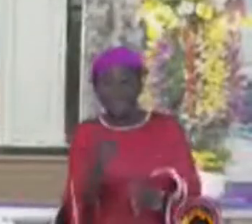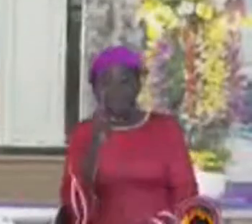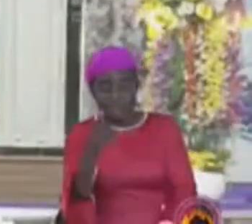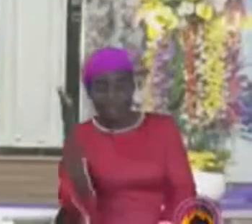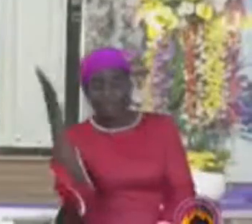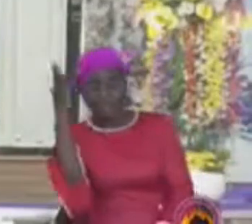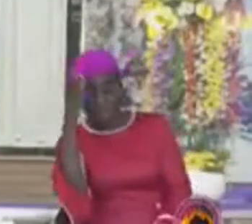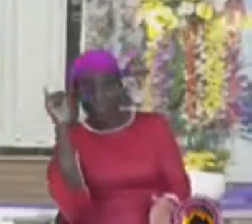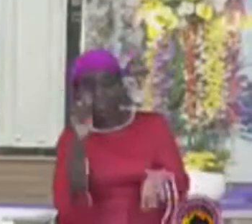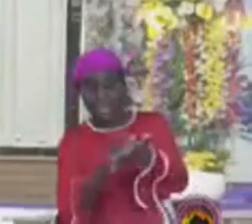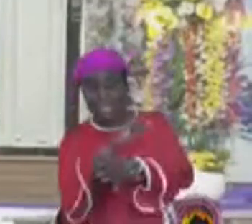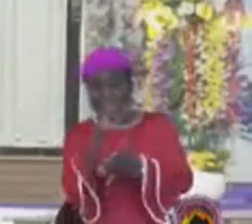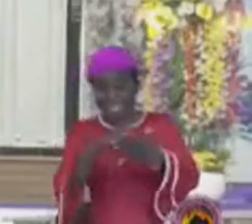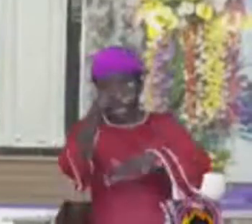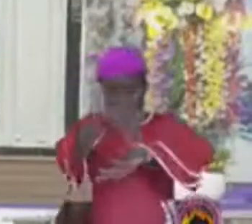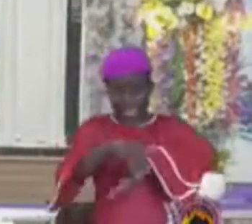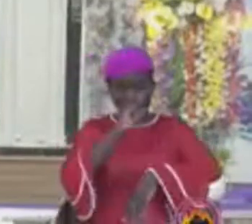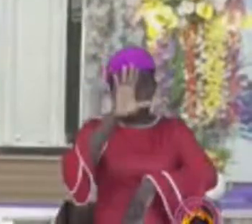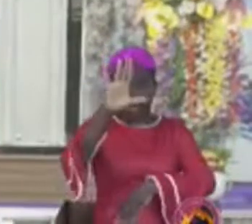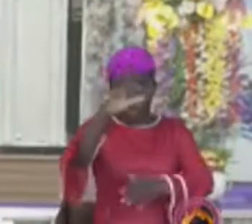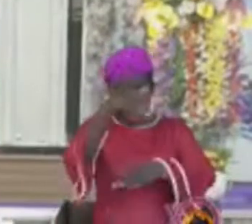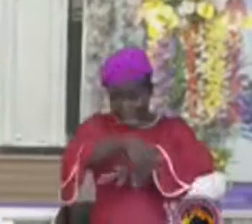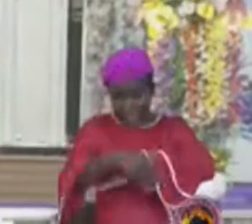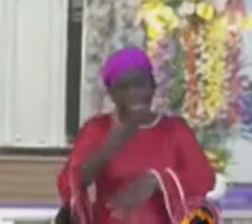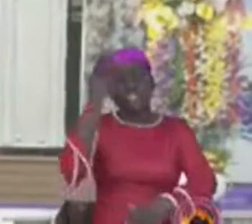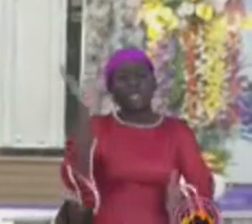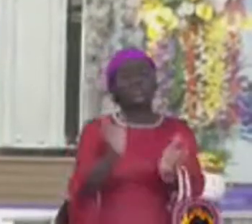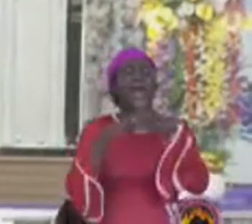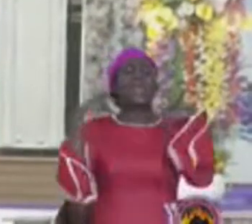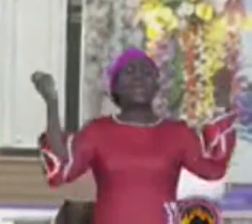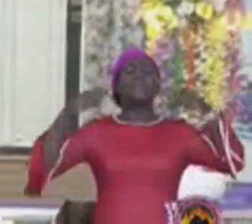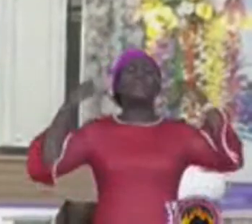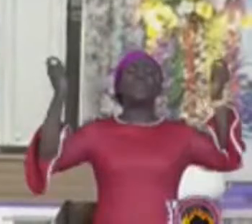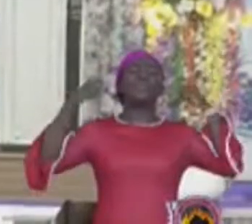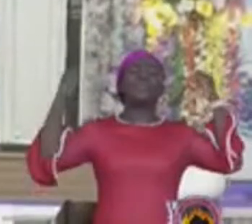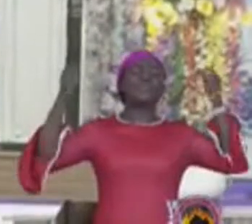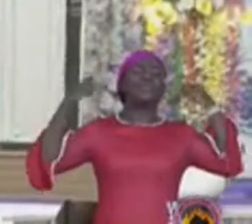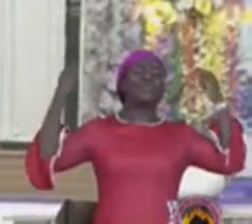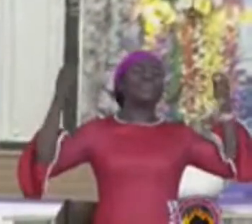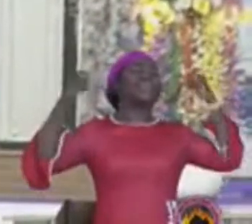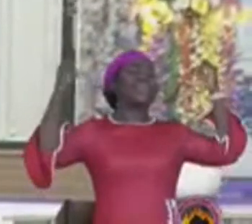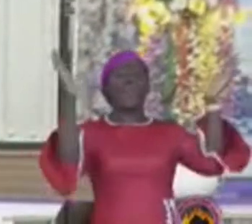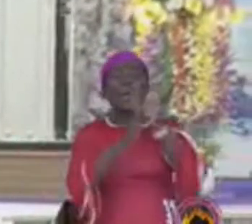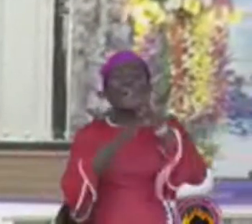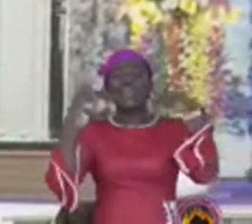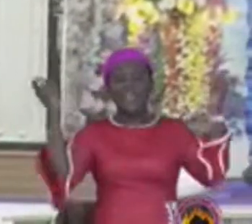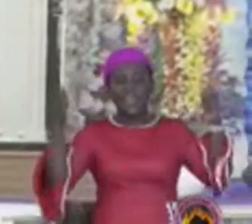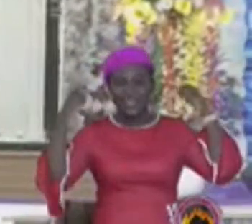Tonight is your night. Shout the loudest hallelujah.